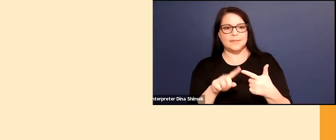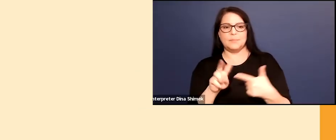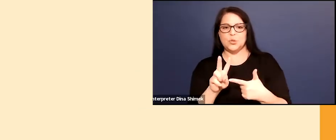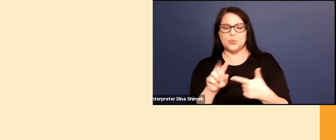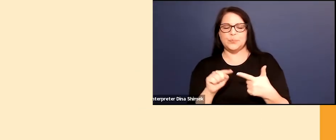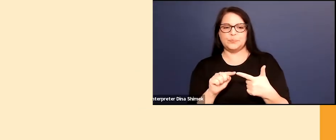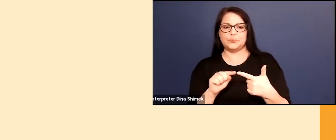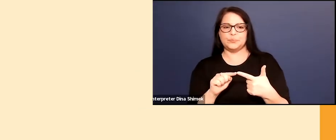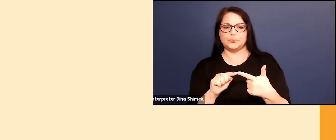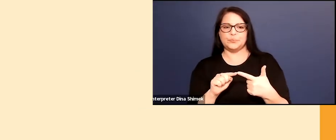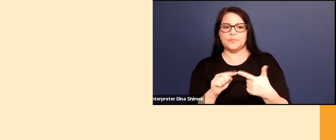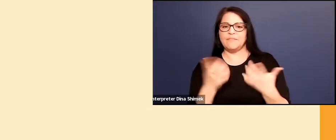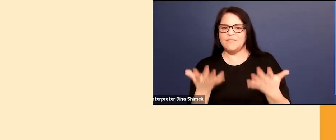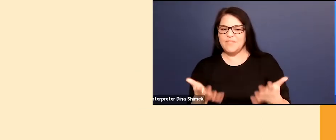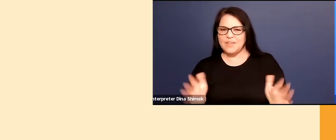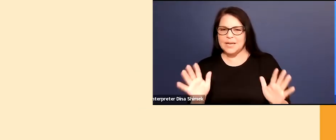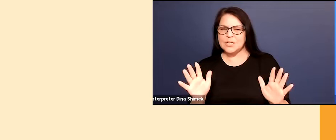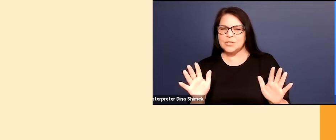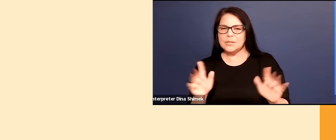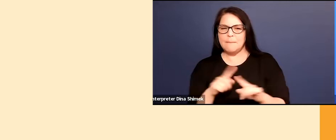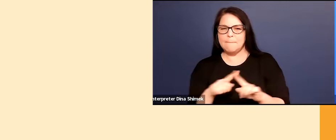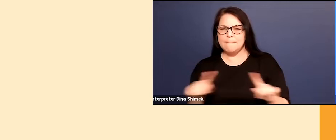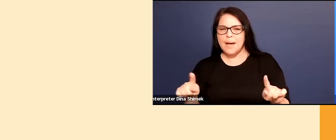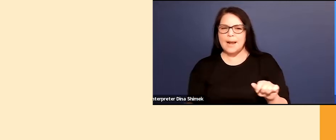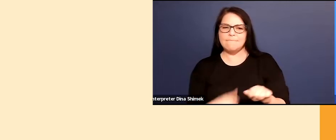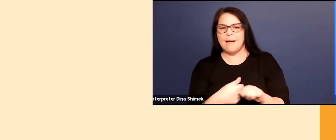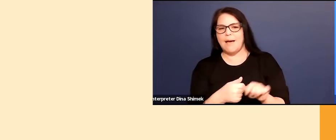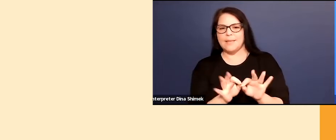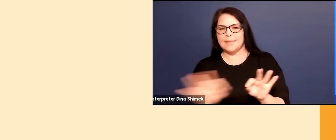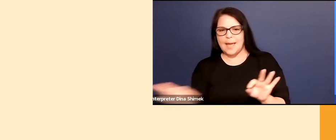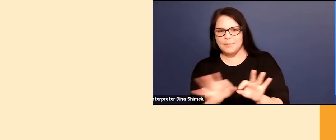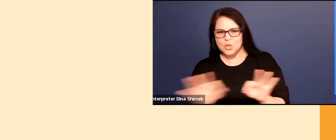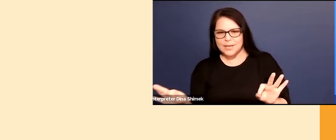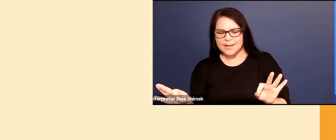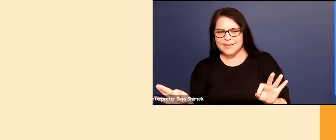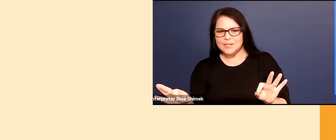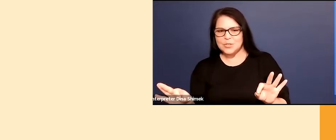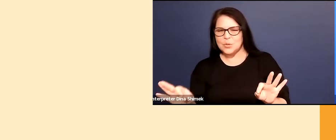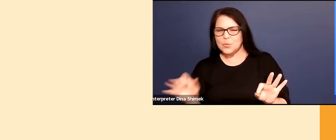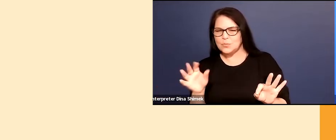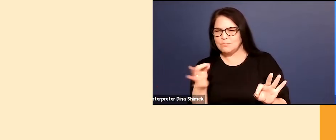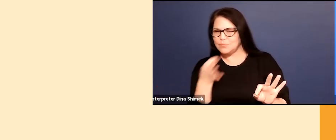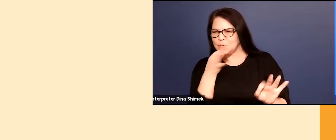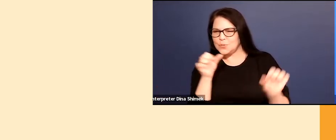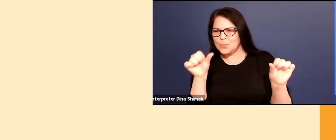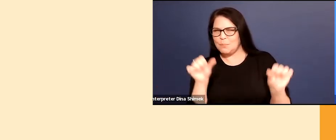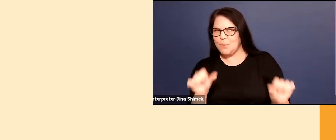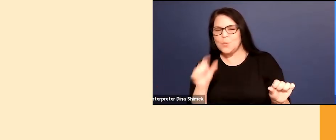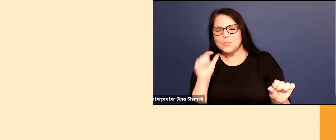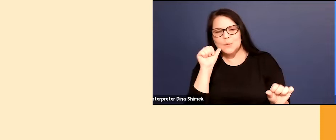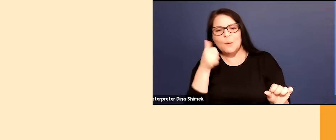2 is finished. We're just getting the closed captions finished, so it should be up by